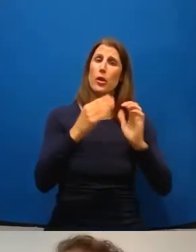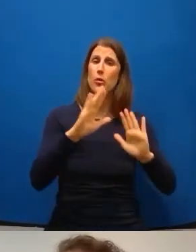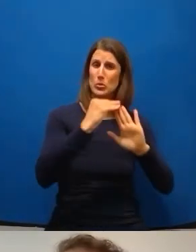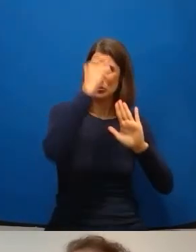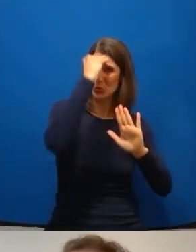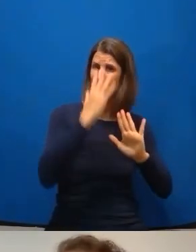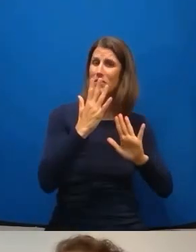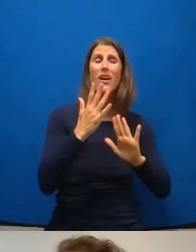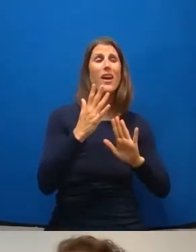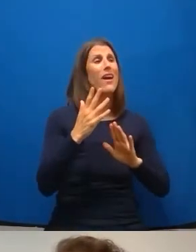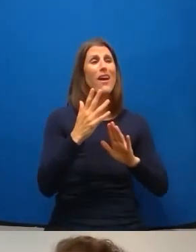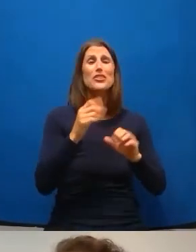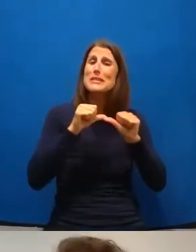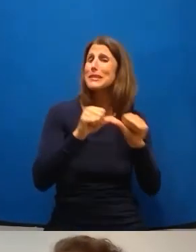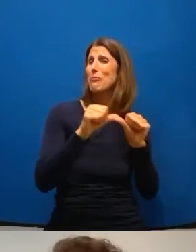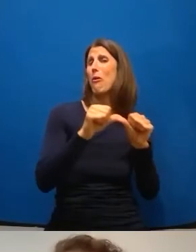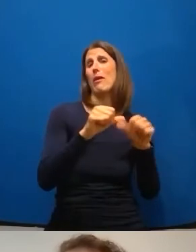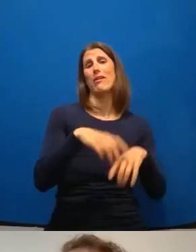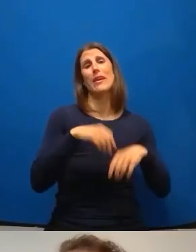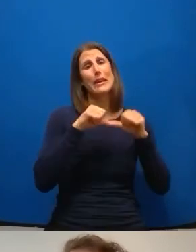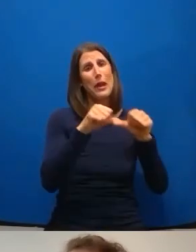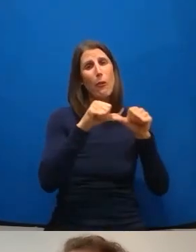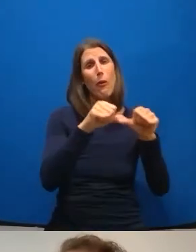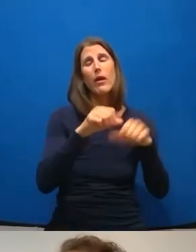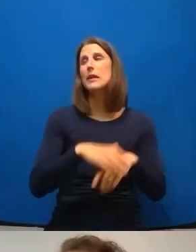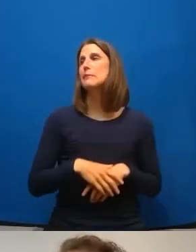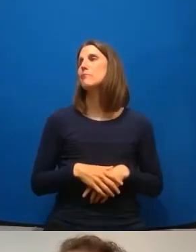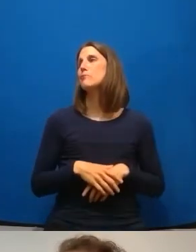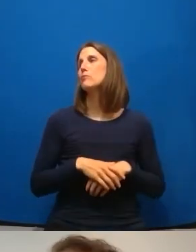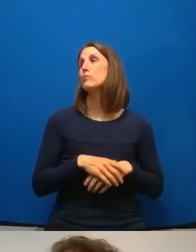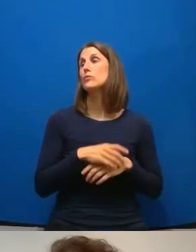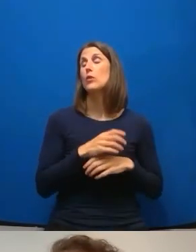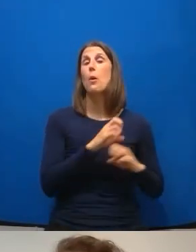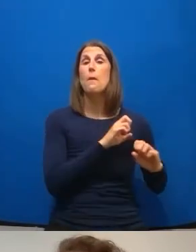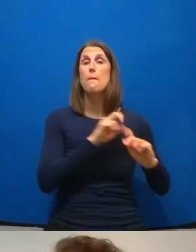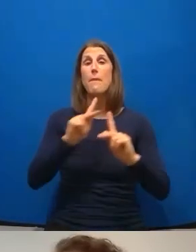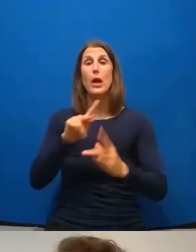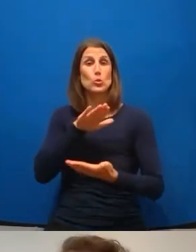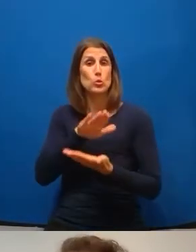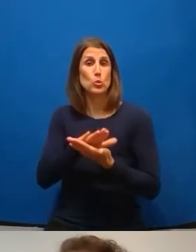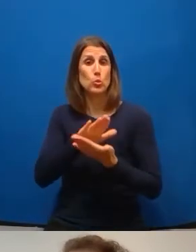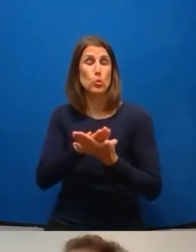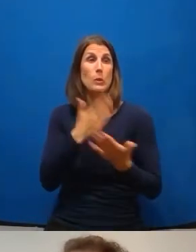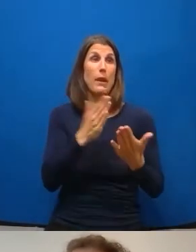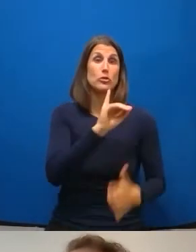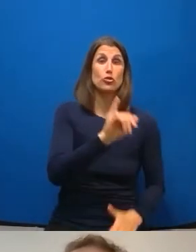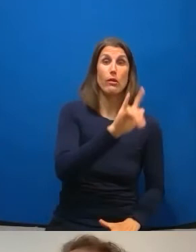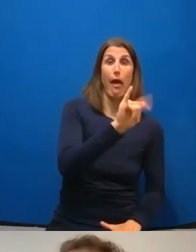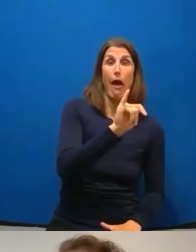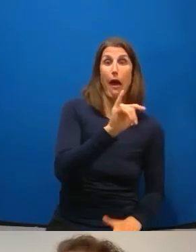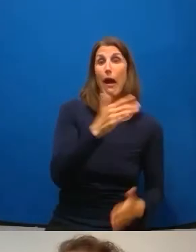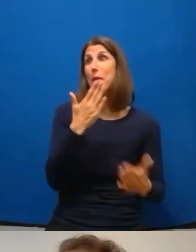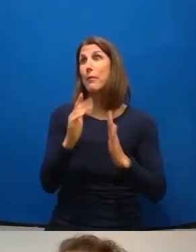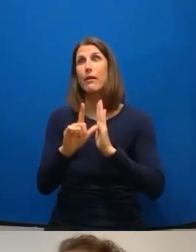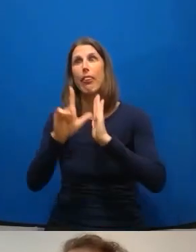like even if we go back in July or in the fall, this stuff is not lost skills. I think, as she was saying, we will always have